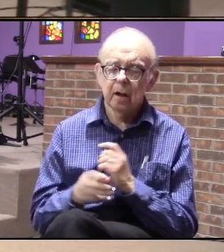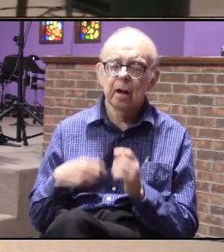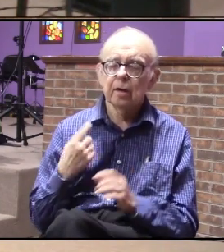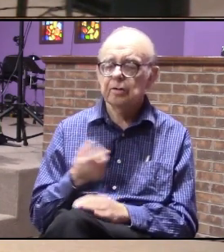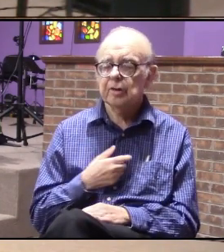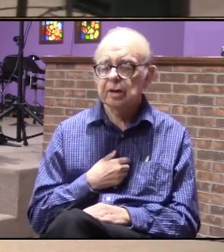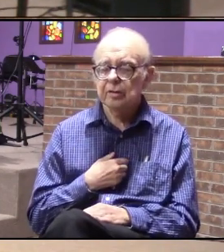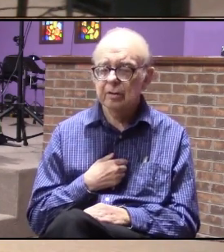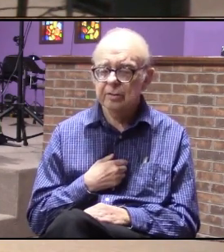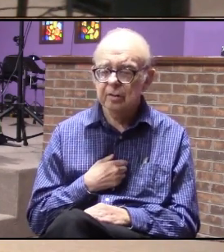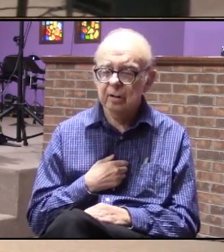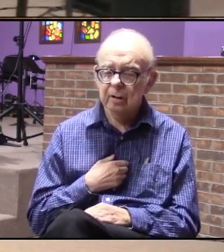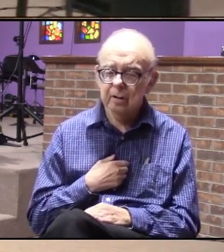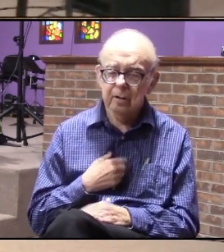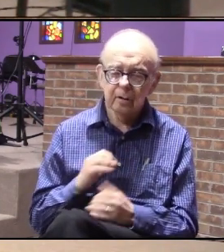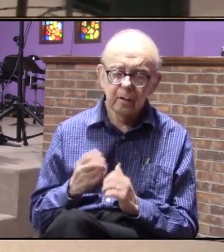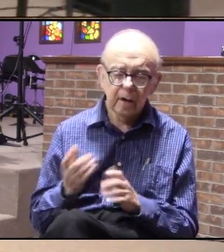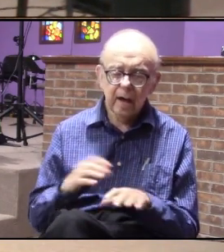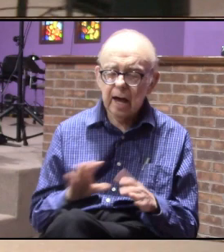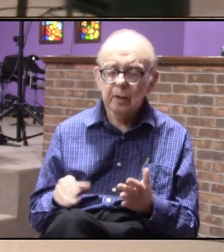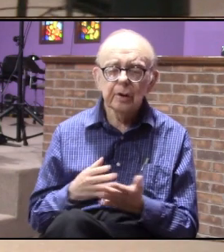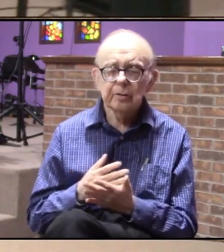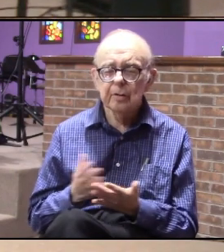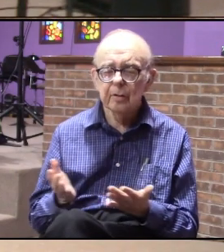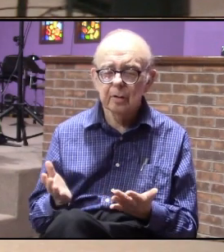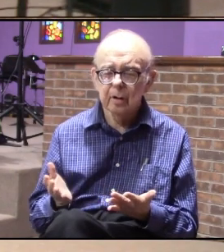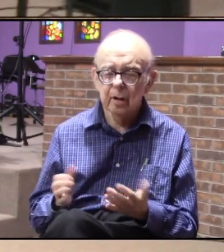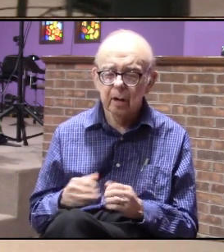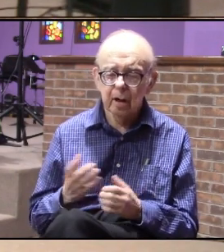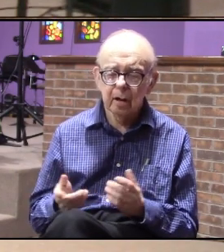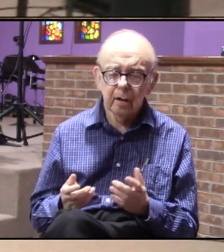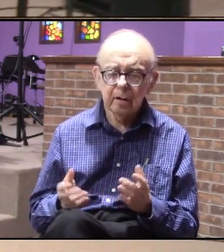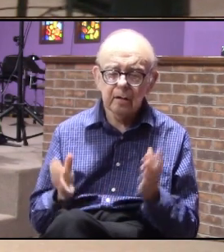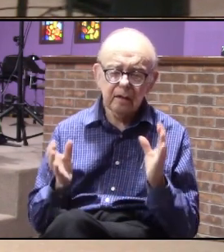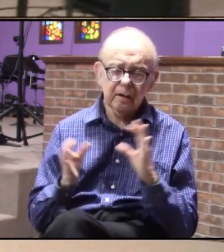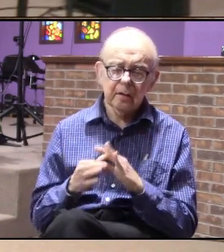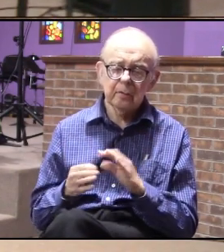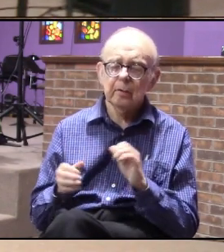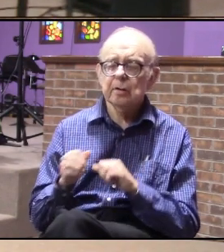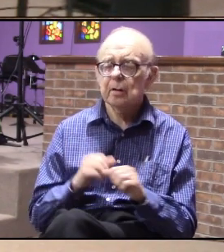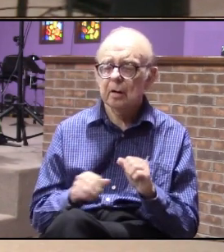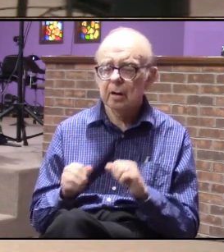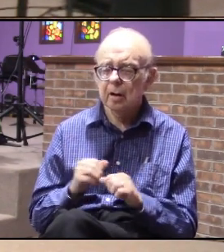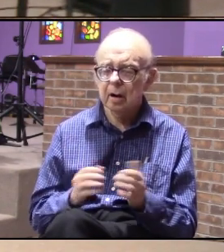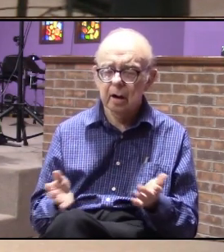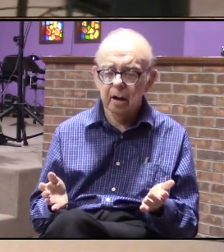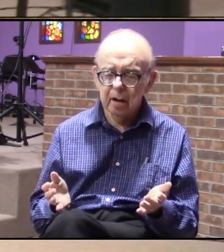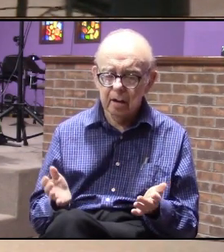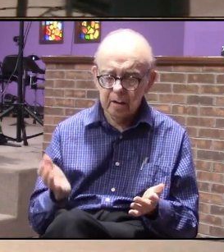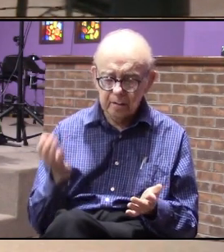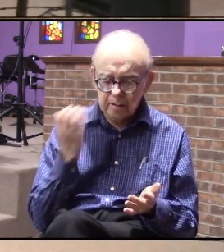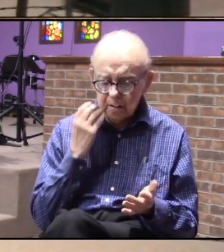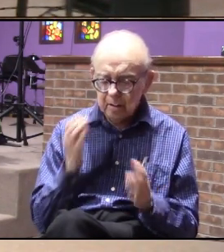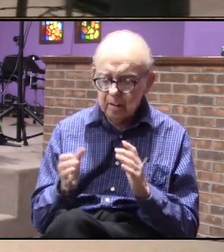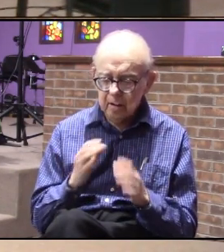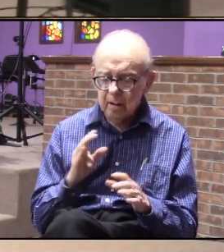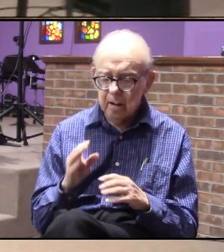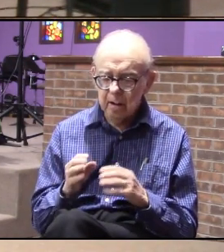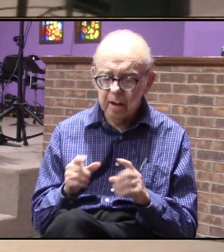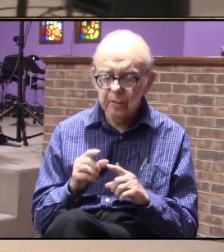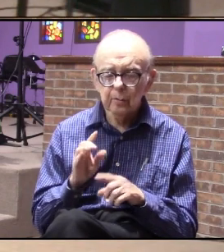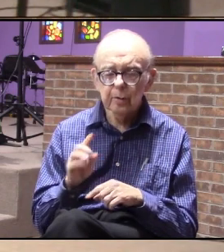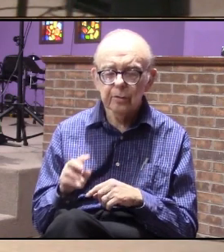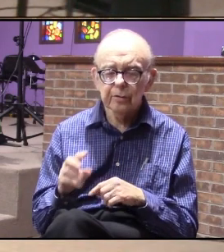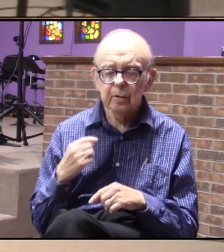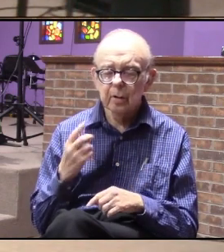change us and how we do things, how we relate to each other, even the conversation and the words we